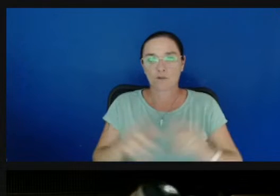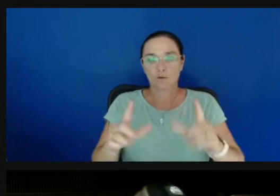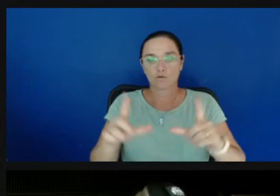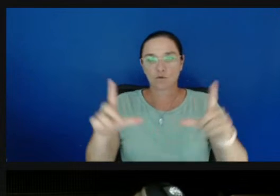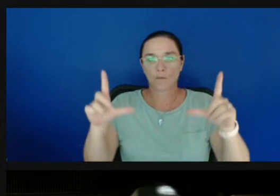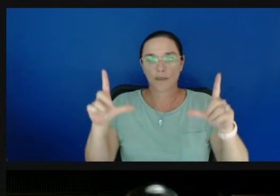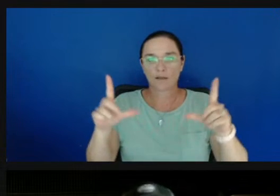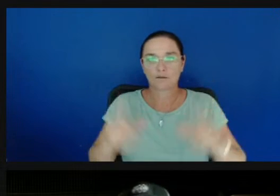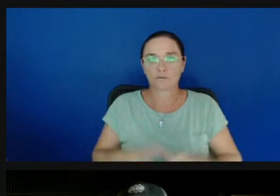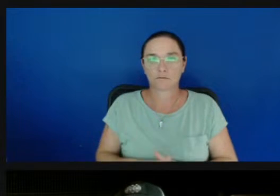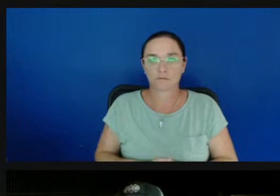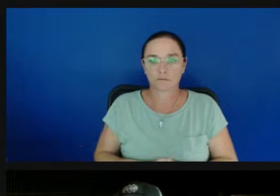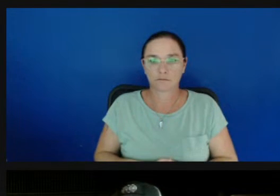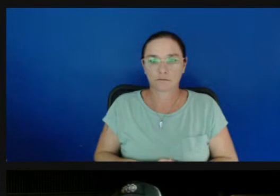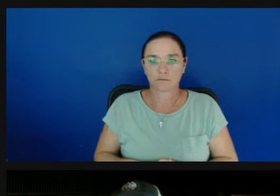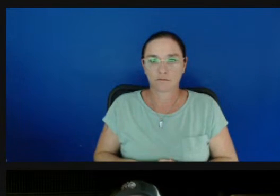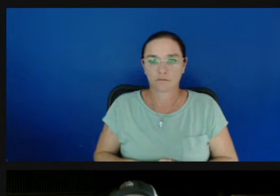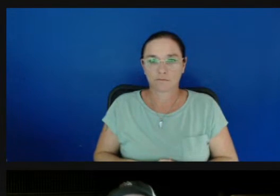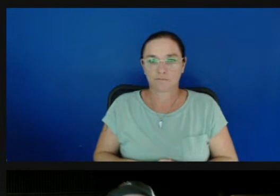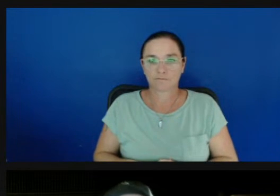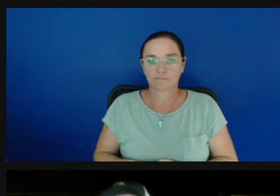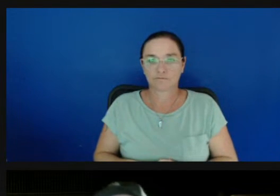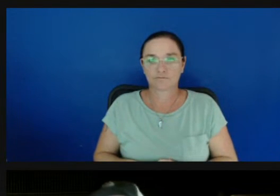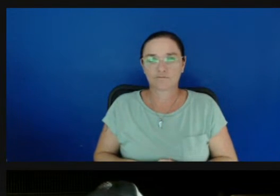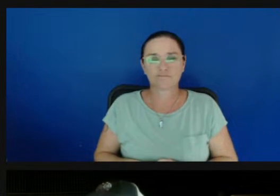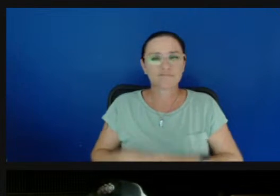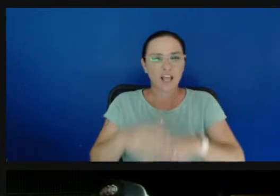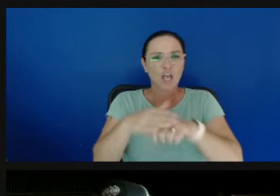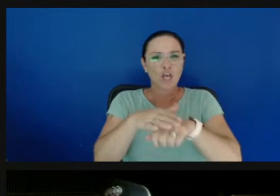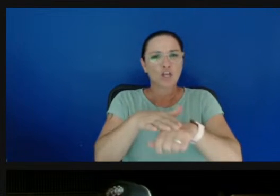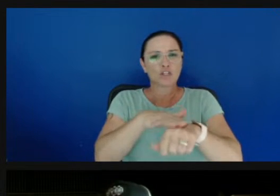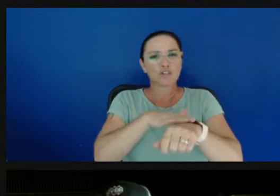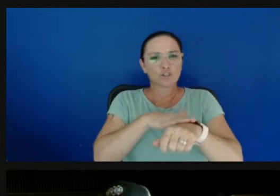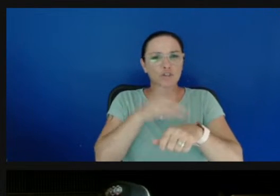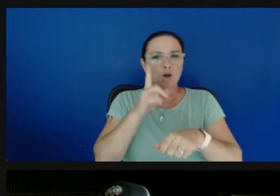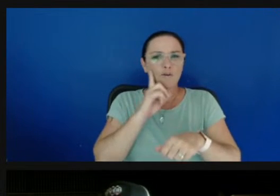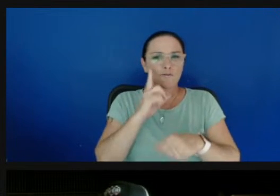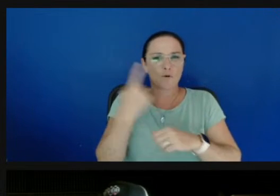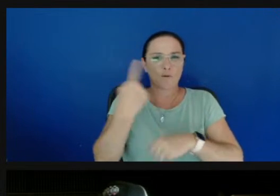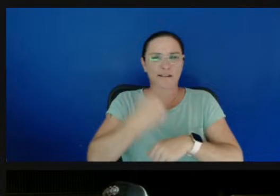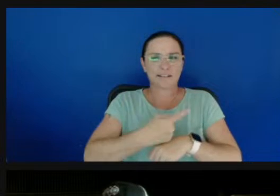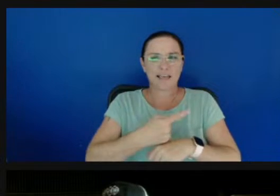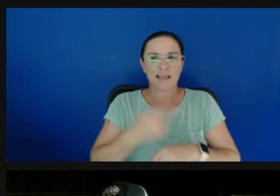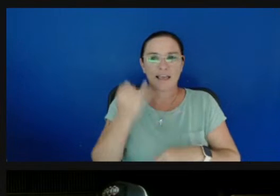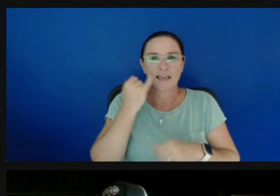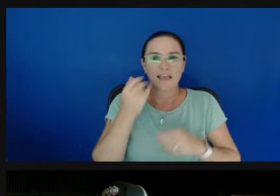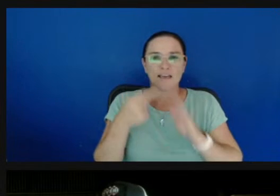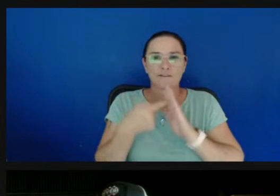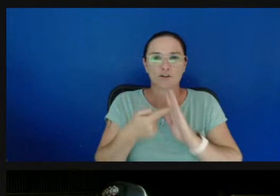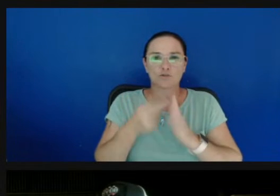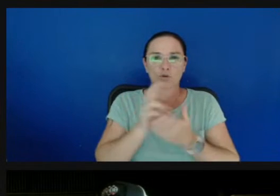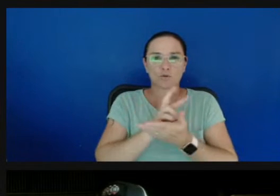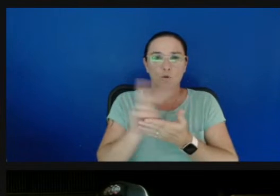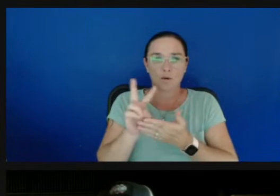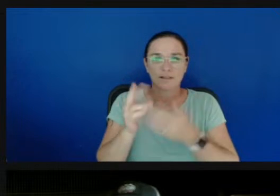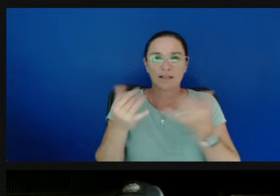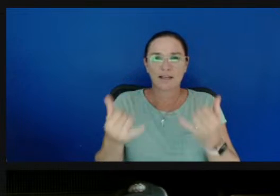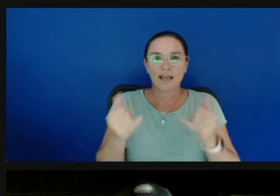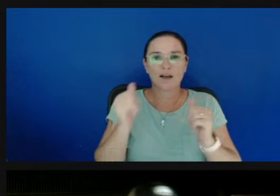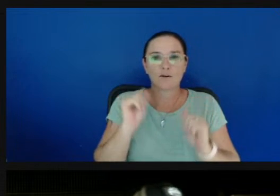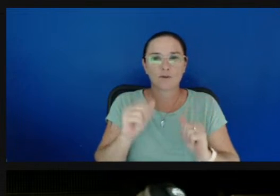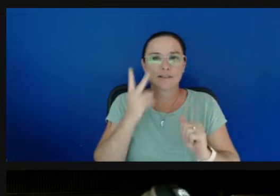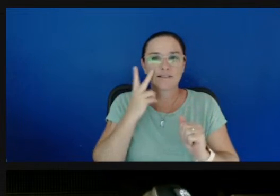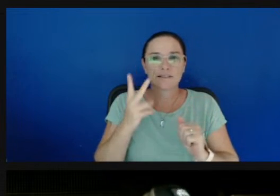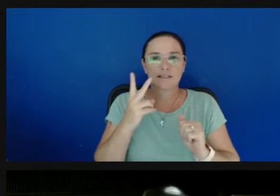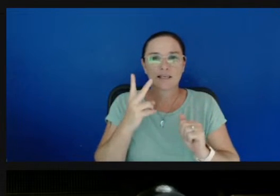a little more. And so you see it's pretty slow on a day-to-day basis. I've put it on for the last 2 weeks. Now you can see that pattern a little more